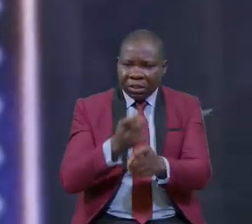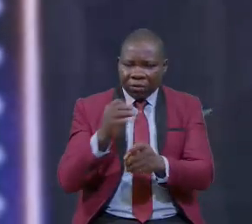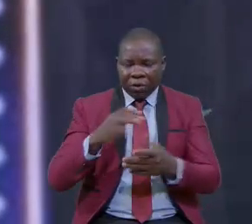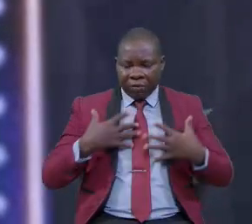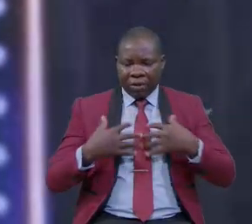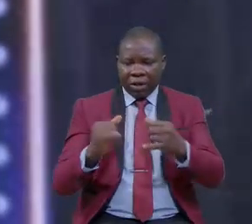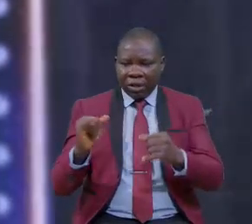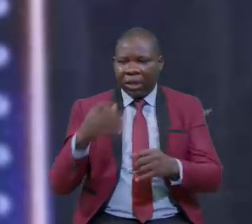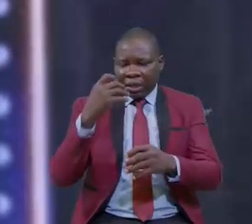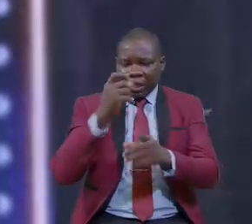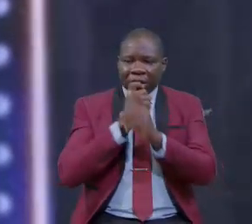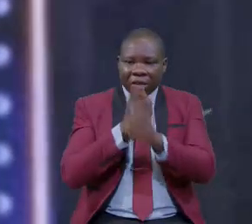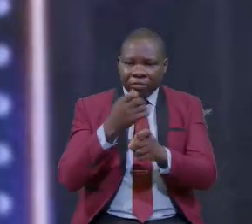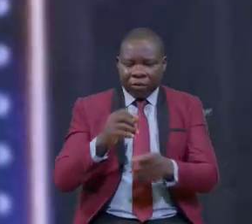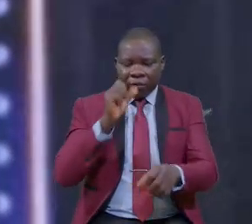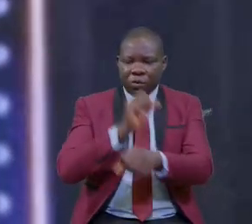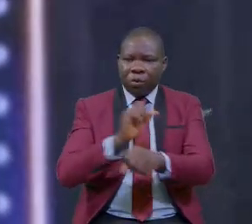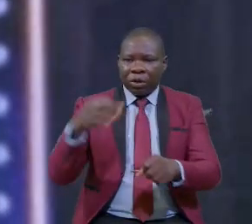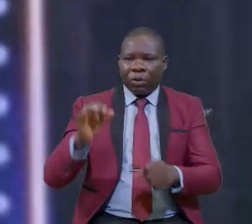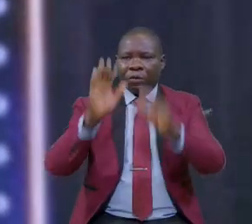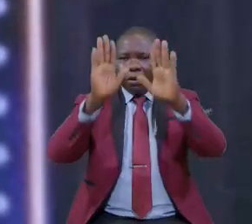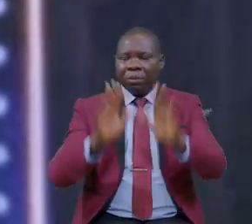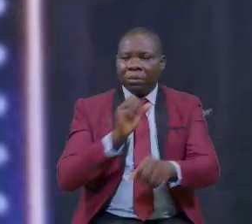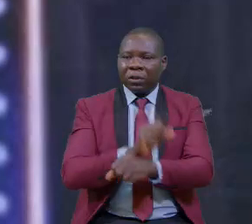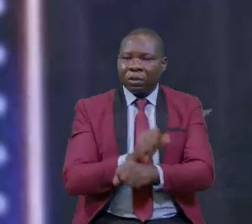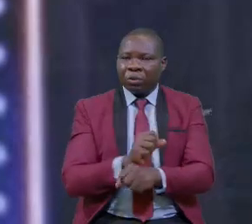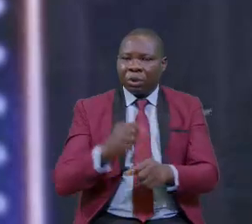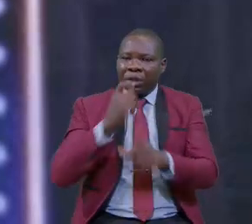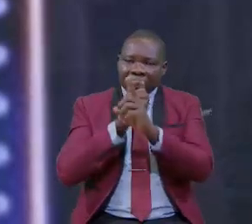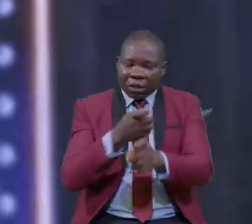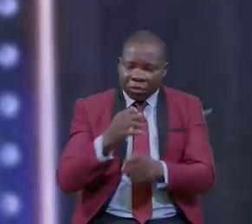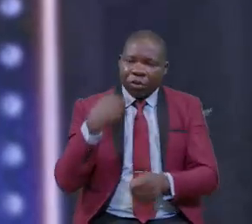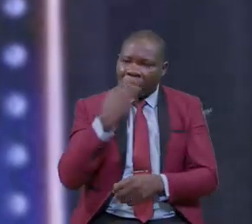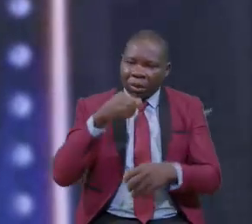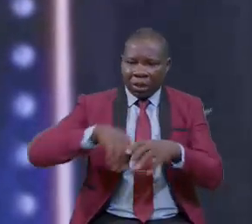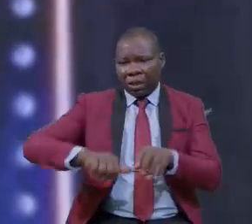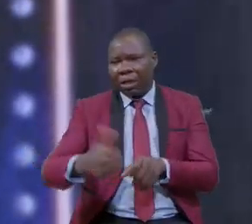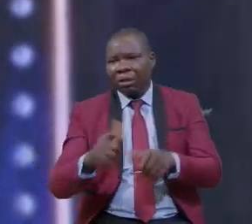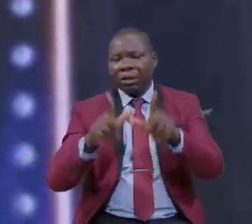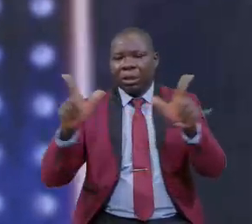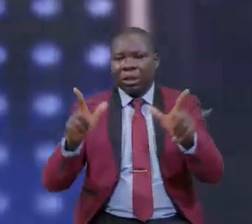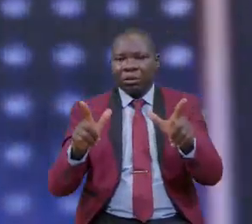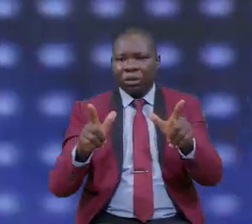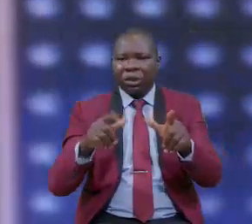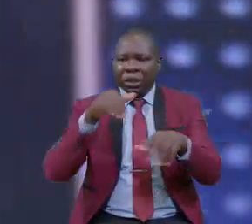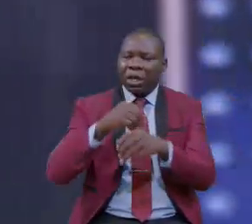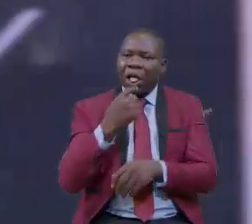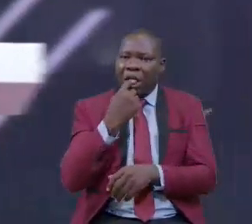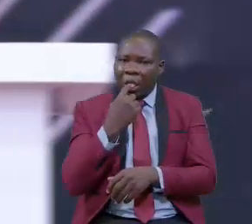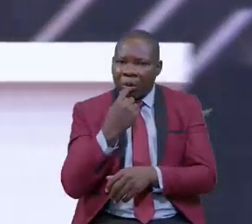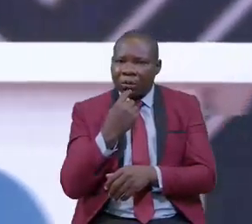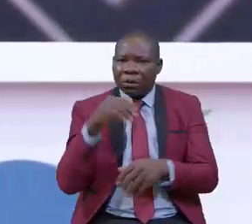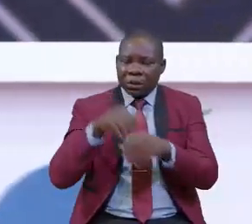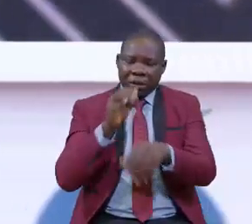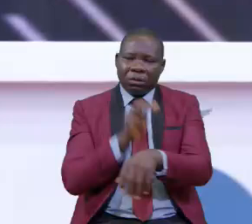the gift of speaking in another language, new kinds of tongues, that is in